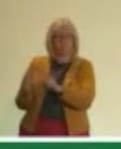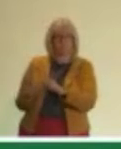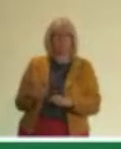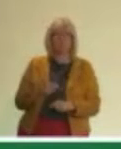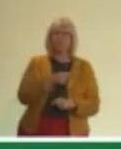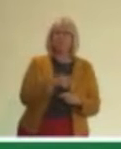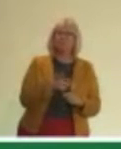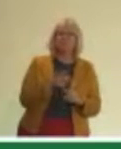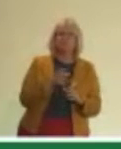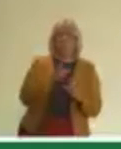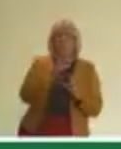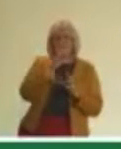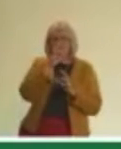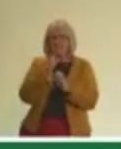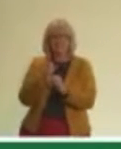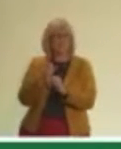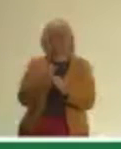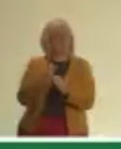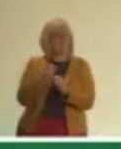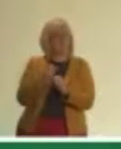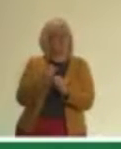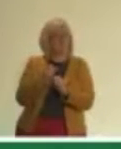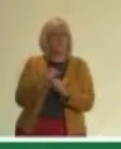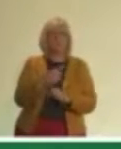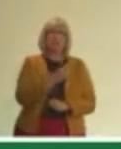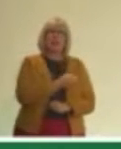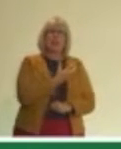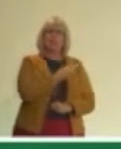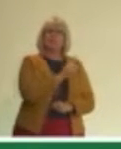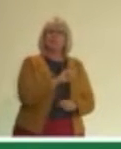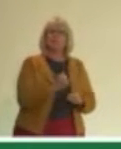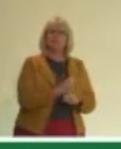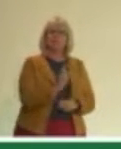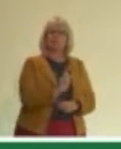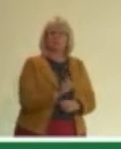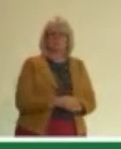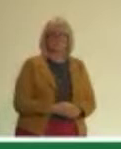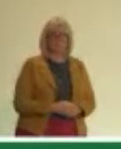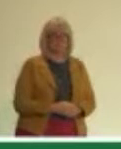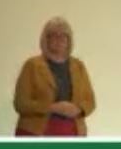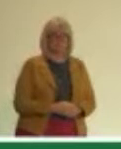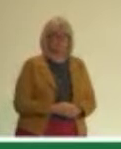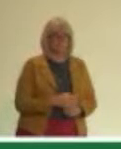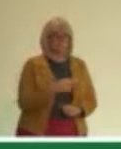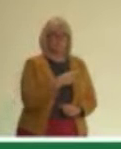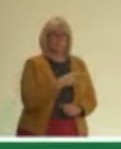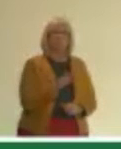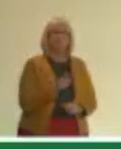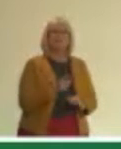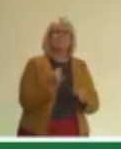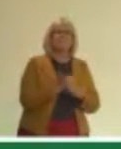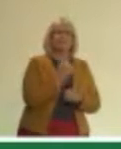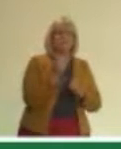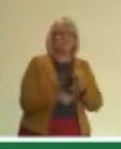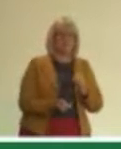attacking humanity. Meanwhile, what have Labour done? Fanned the flames, refused to stand up for trans people, and instead